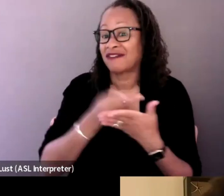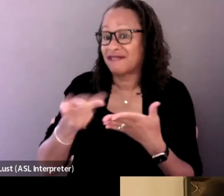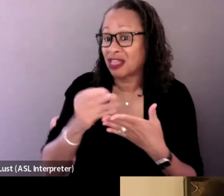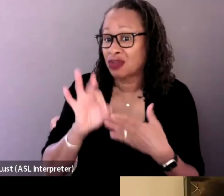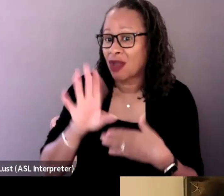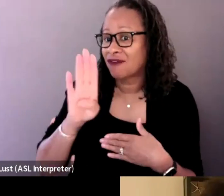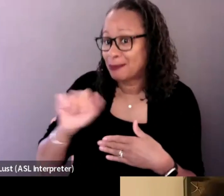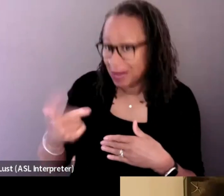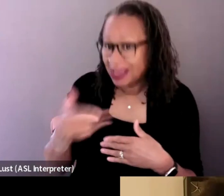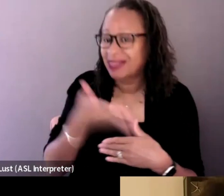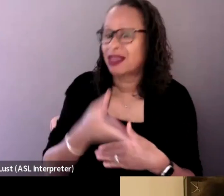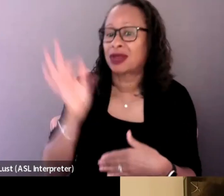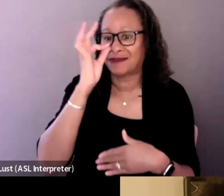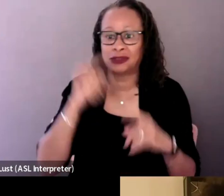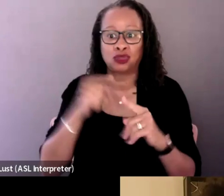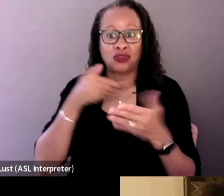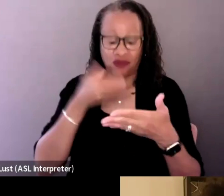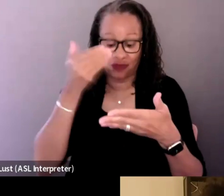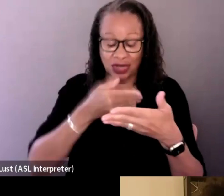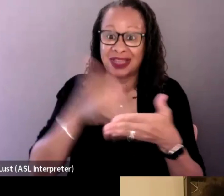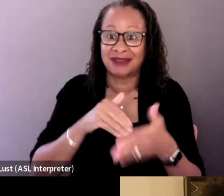being in Afghanistan back to the front.